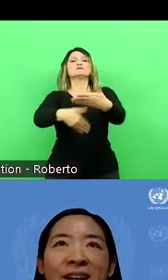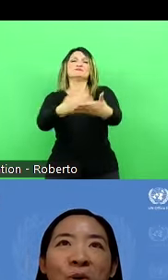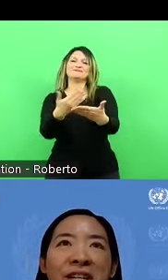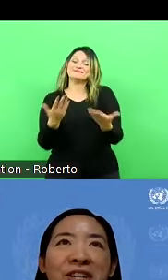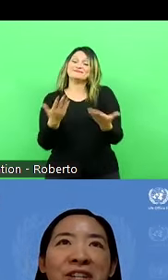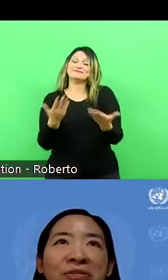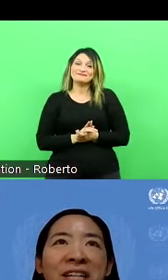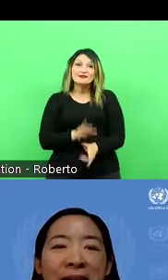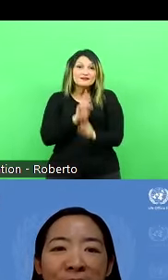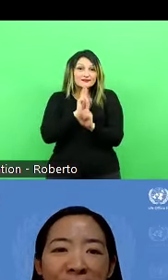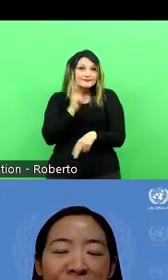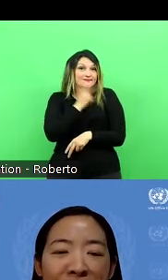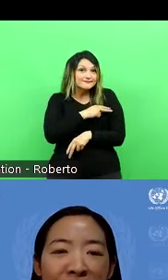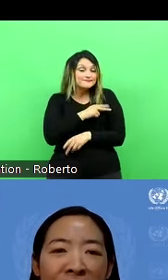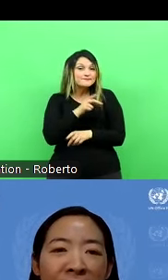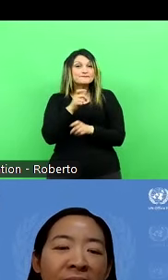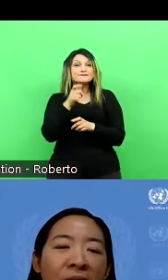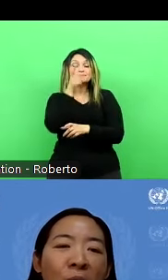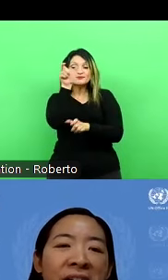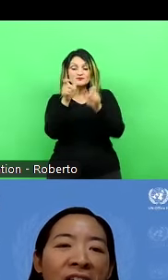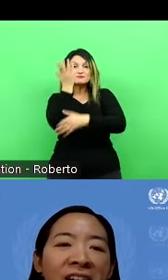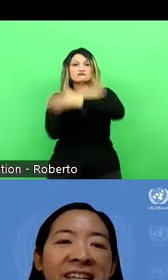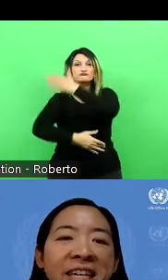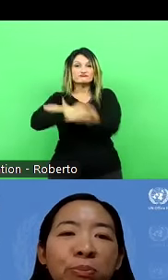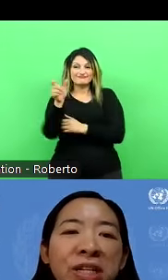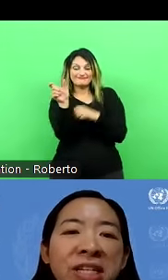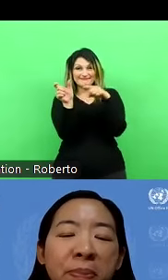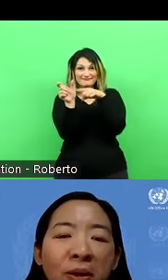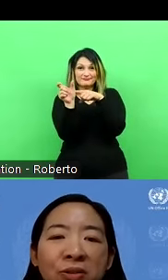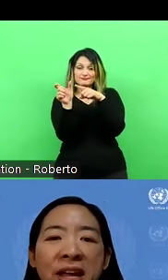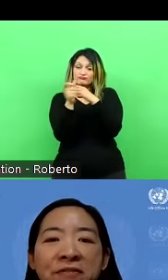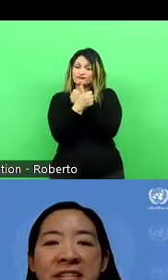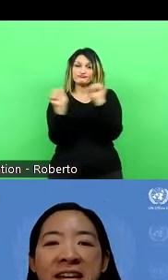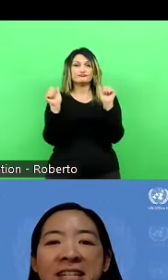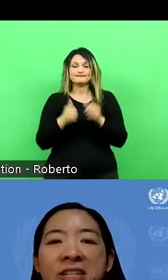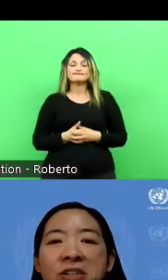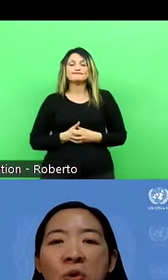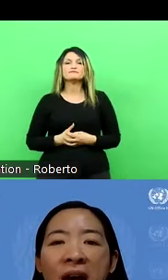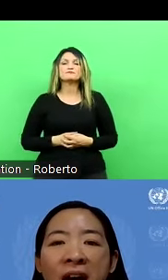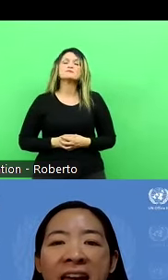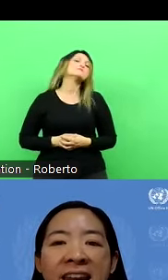3, question 3. What are the key principles